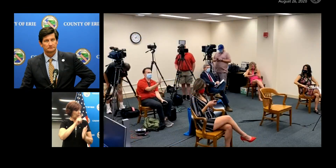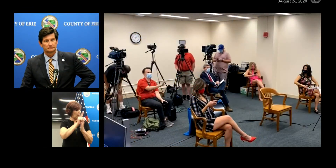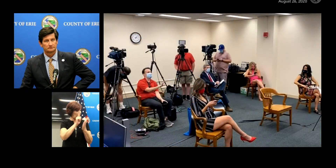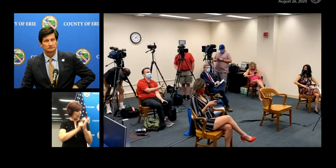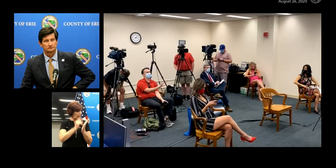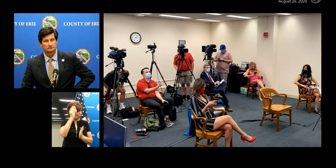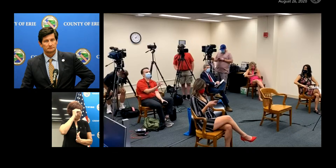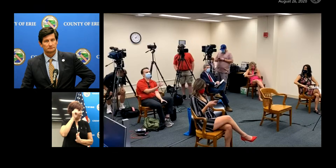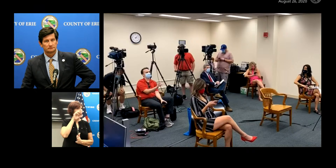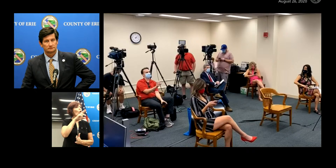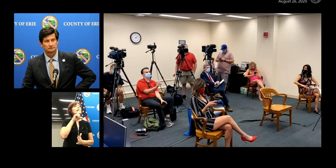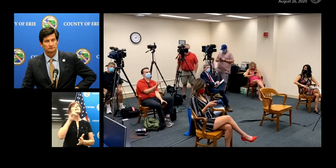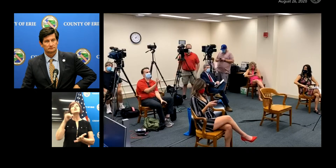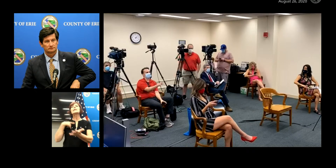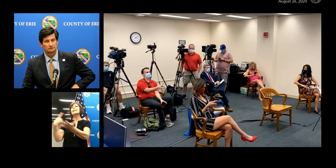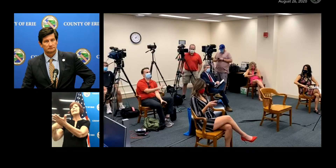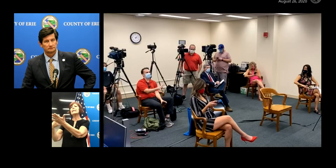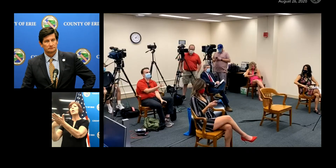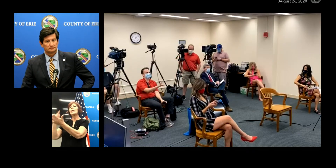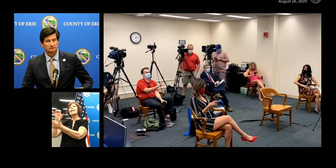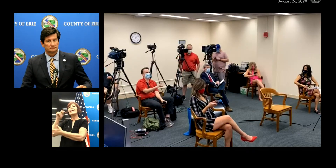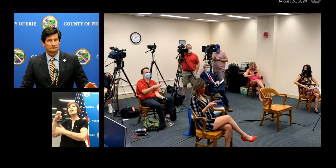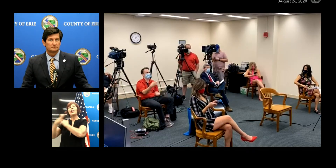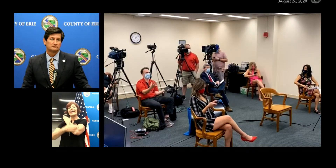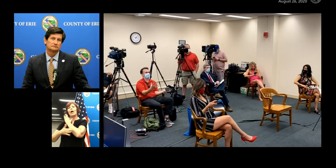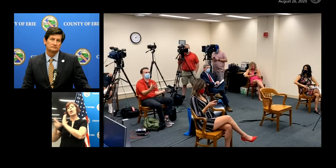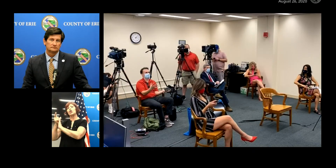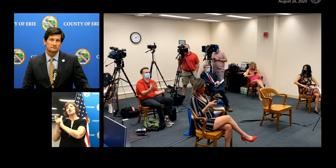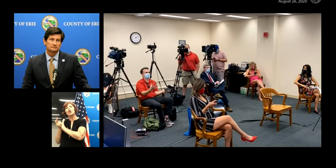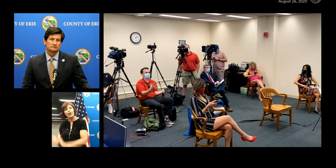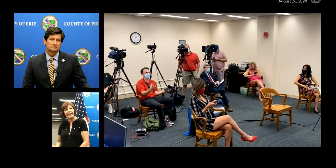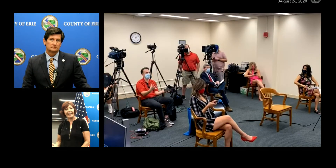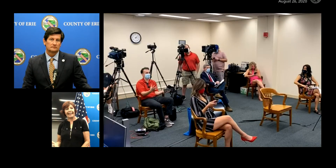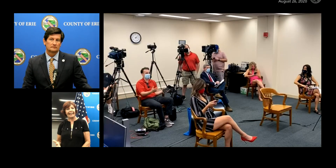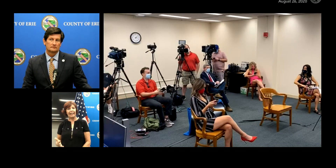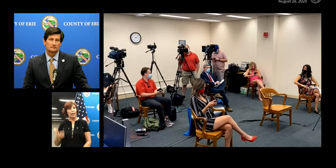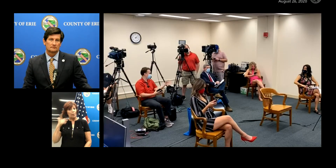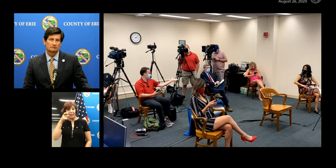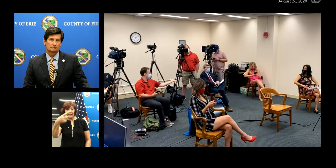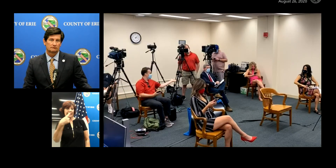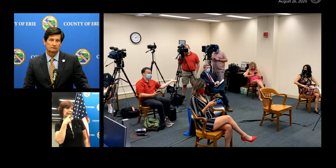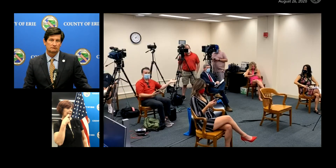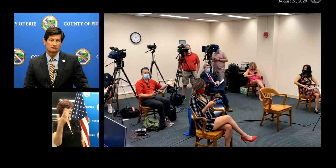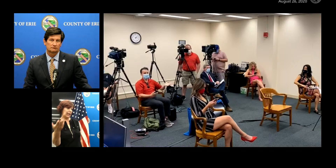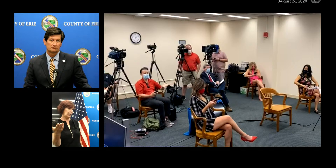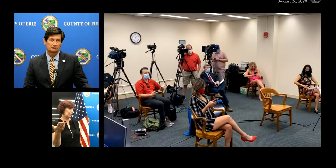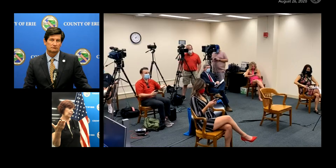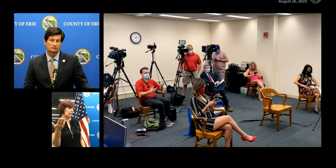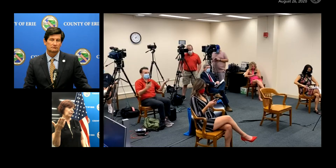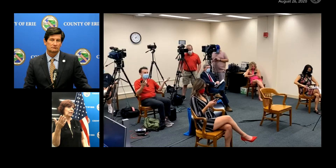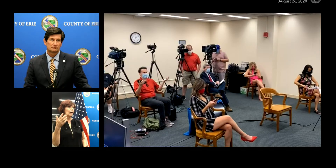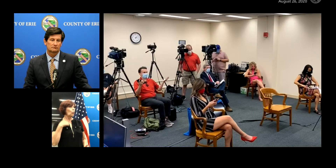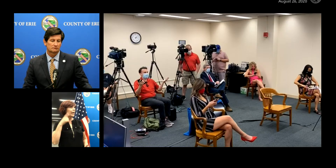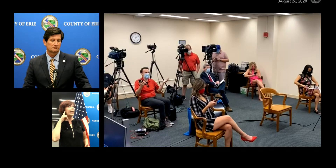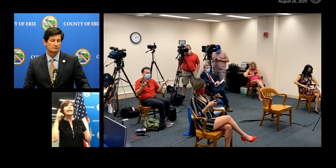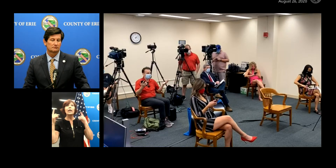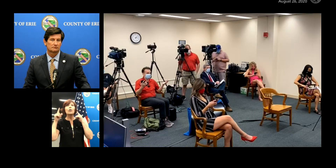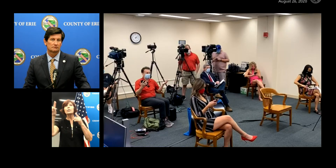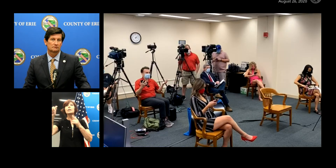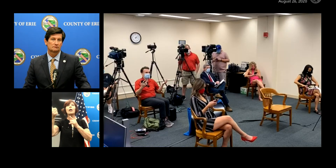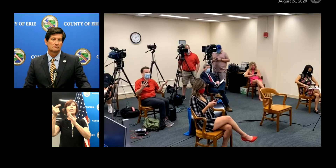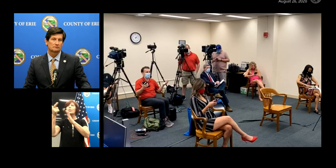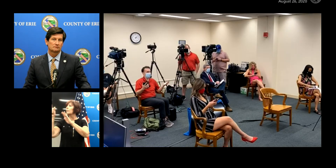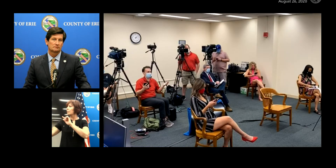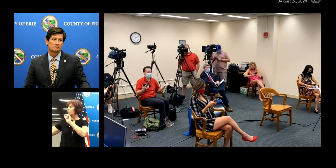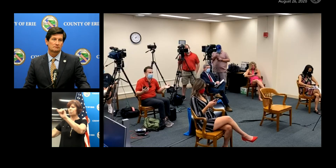that you consulted with the Erie County Attorney on, whether or not to name the locations? Because as Ron had mentioned, we're hearing about these places that are happening